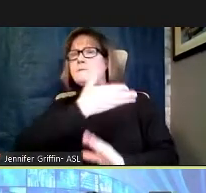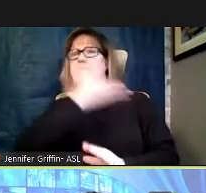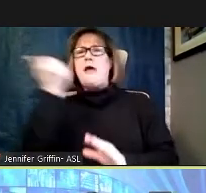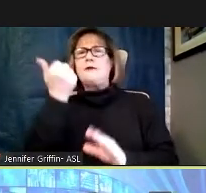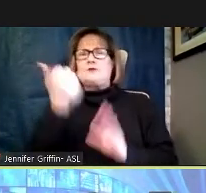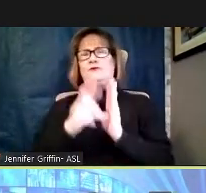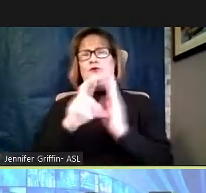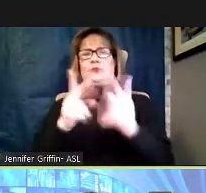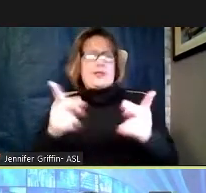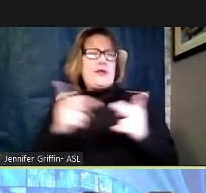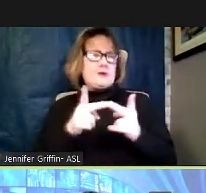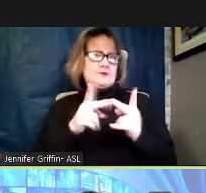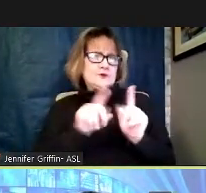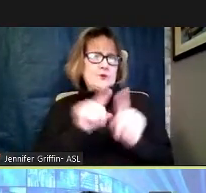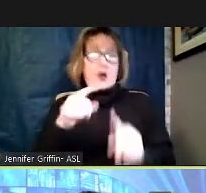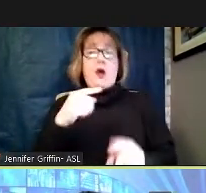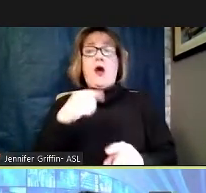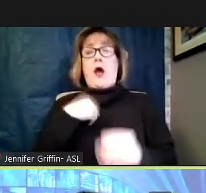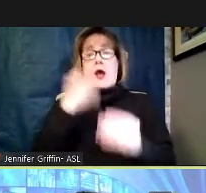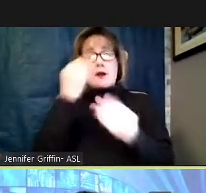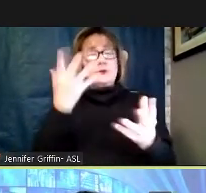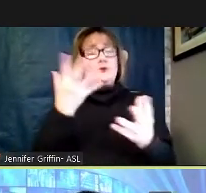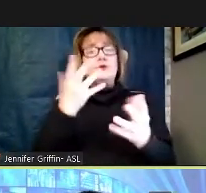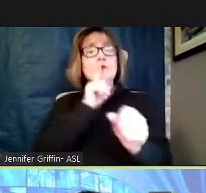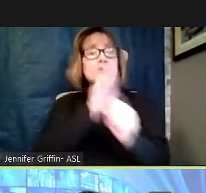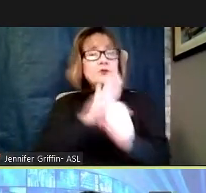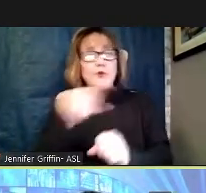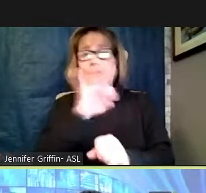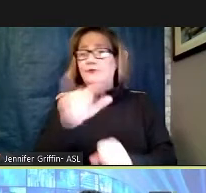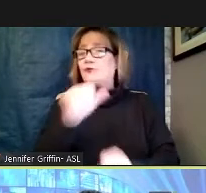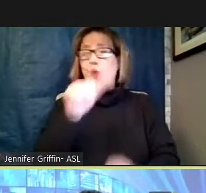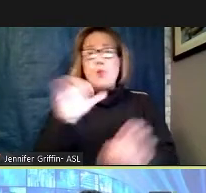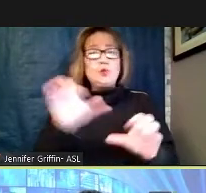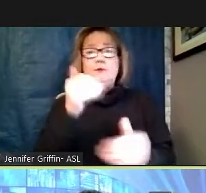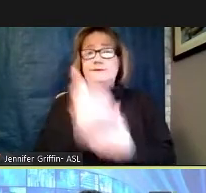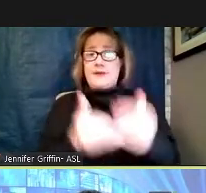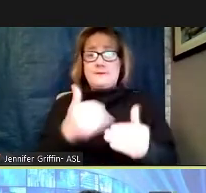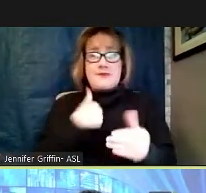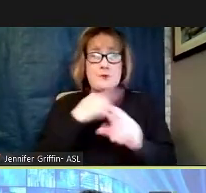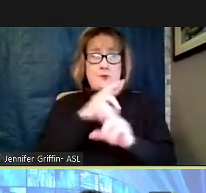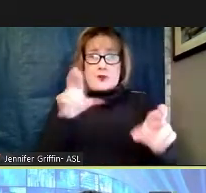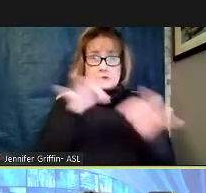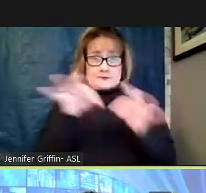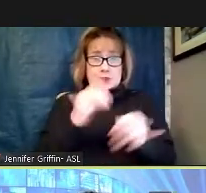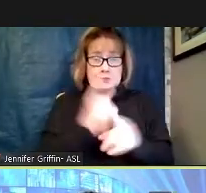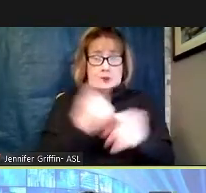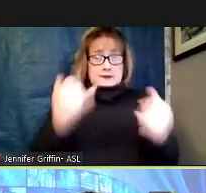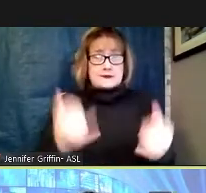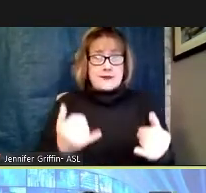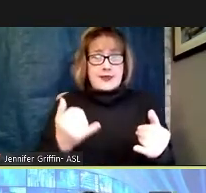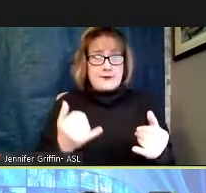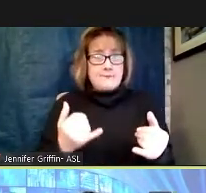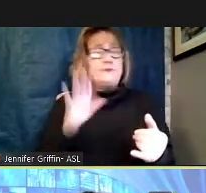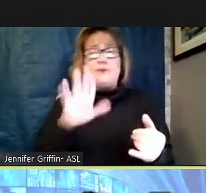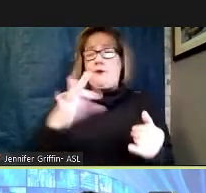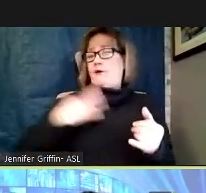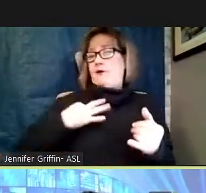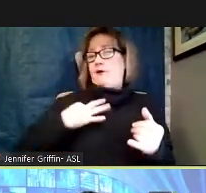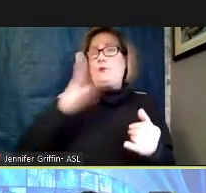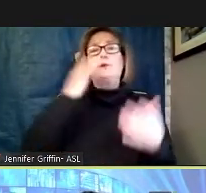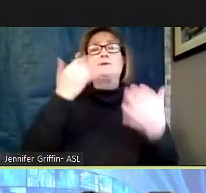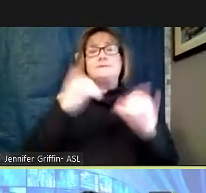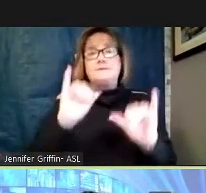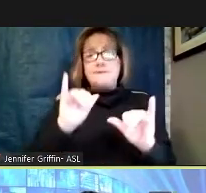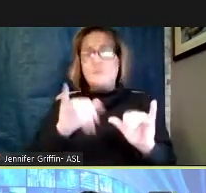home. I'd say this to assure you that if you do not do the steps I'm about to outline right now, your application will still find